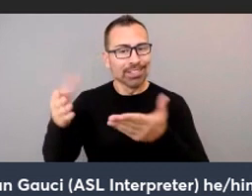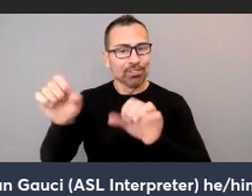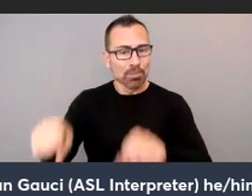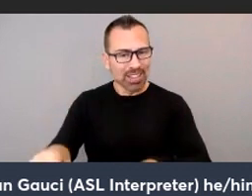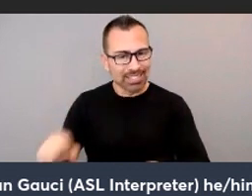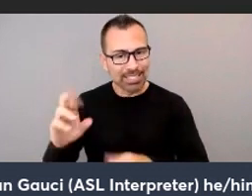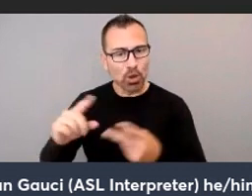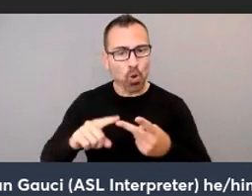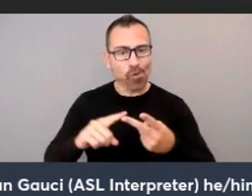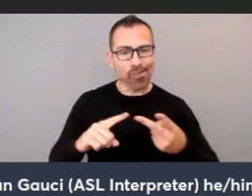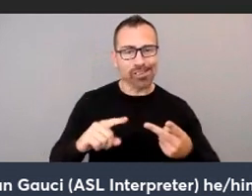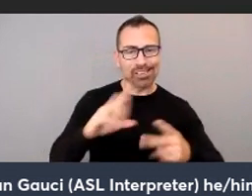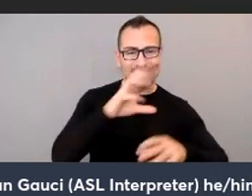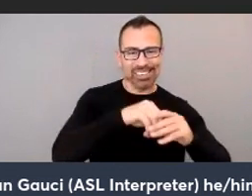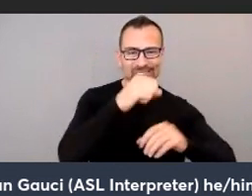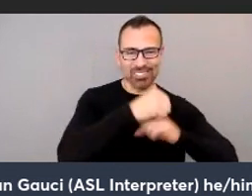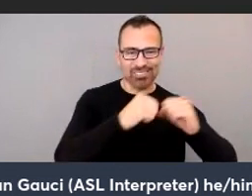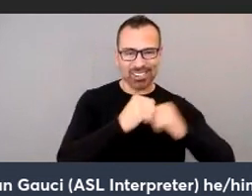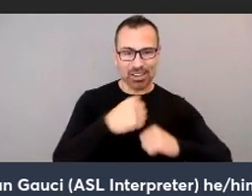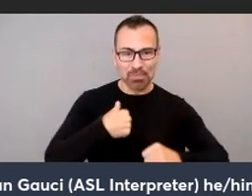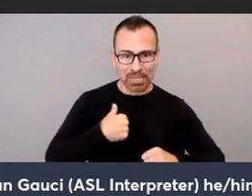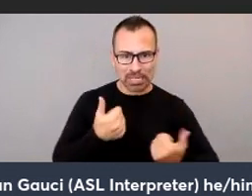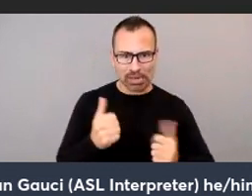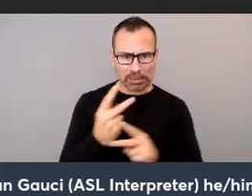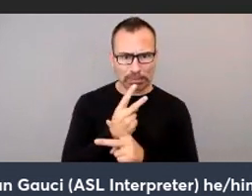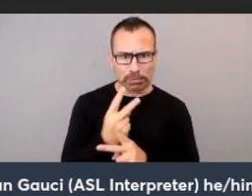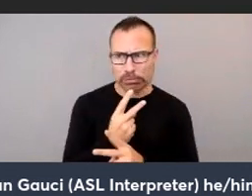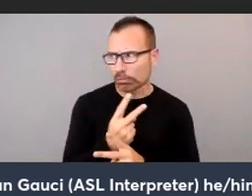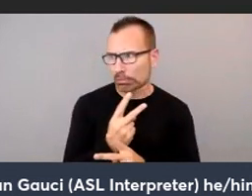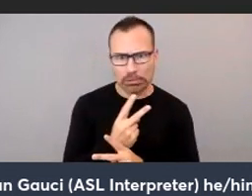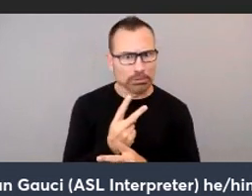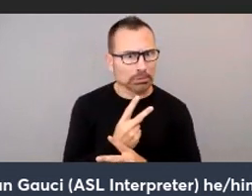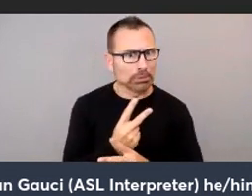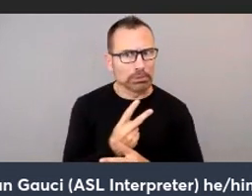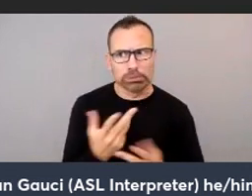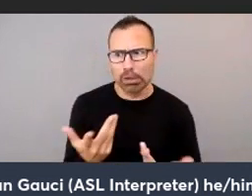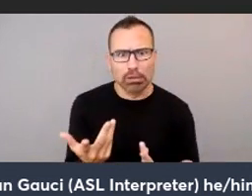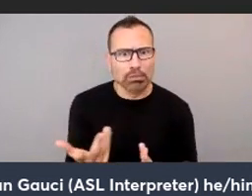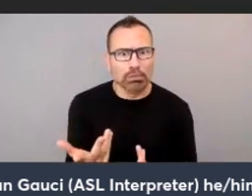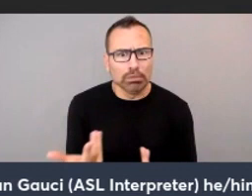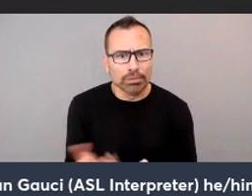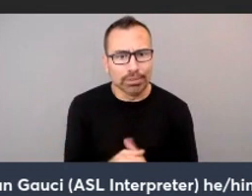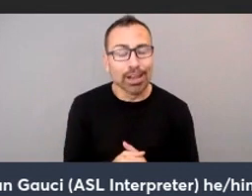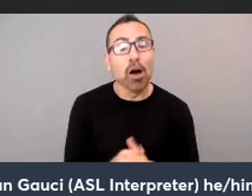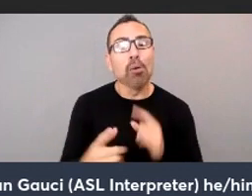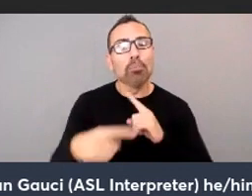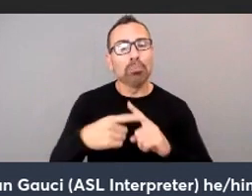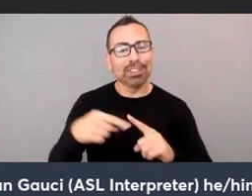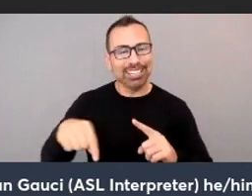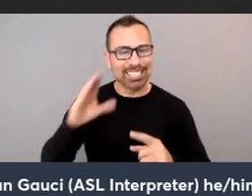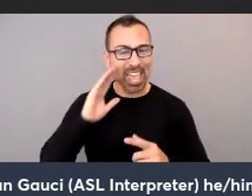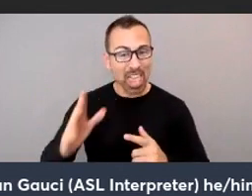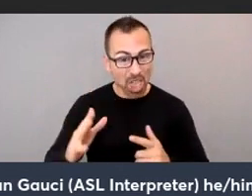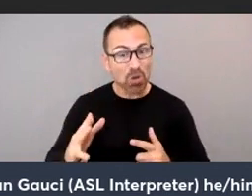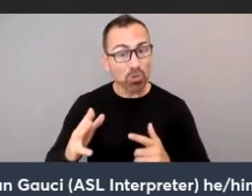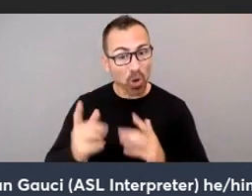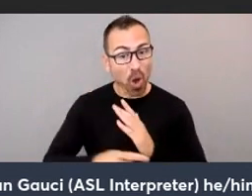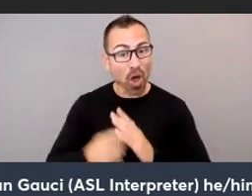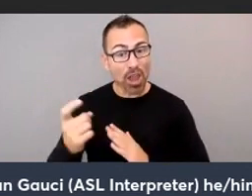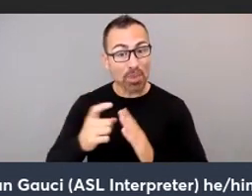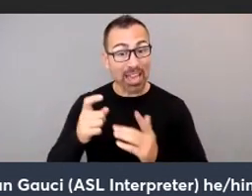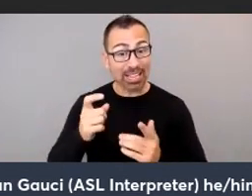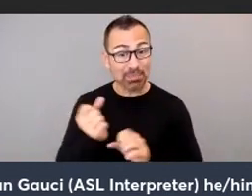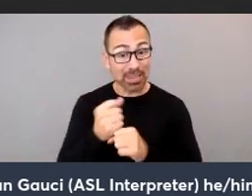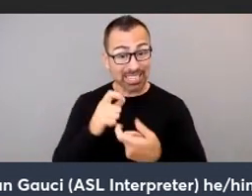do next. And finally, we'll even automatically implement changes to help increase your